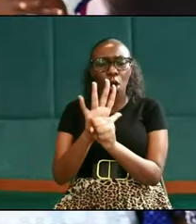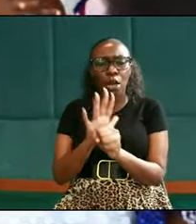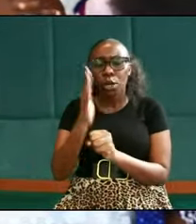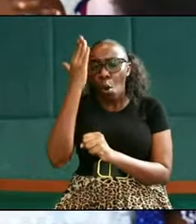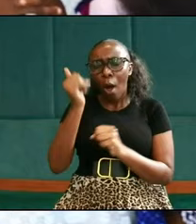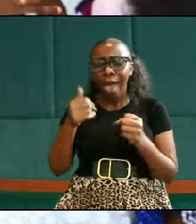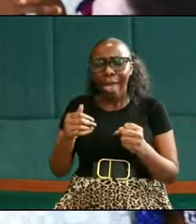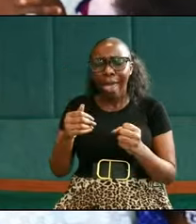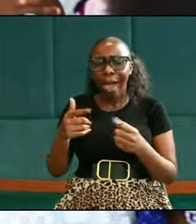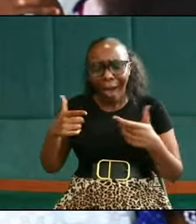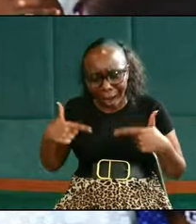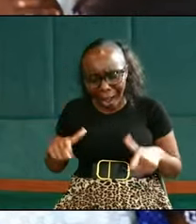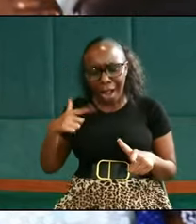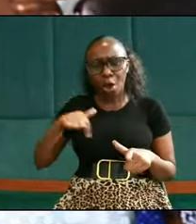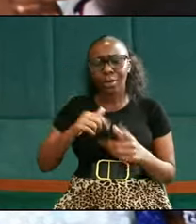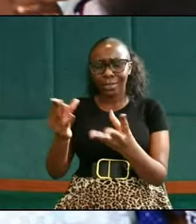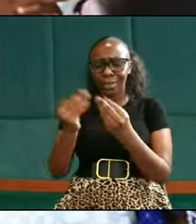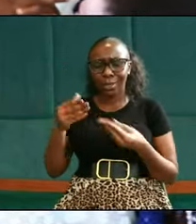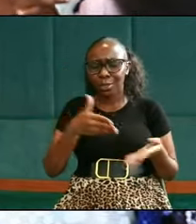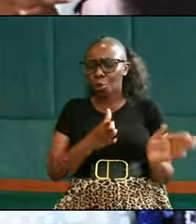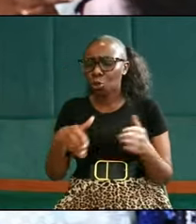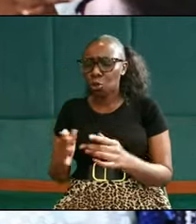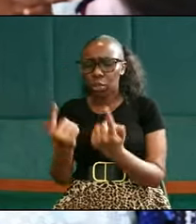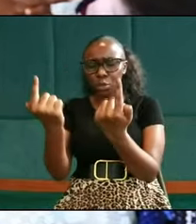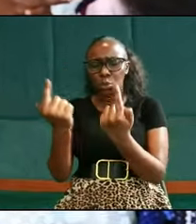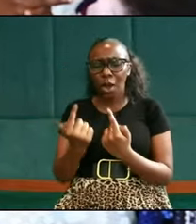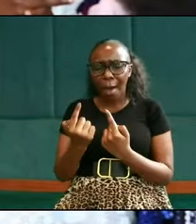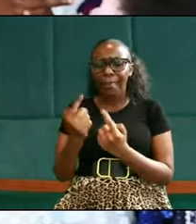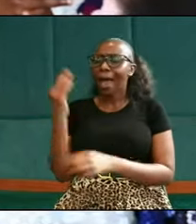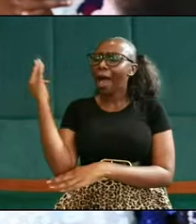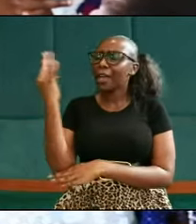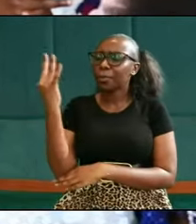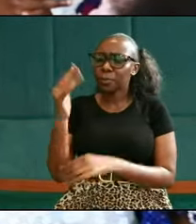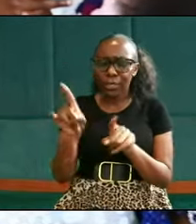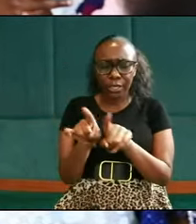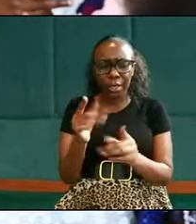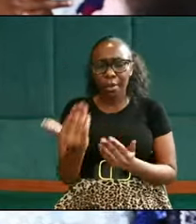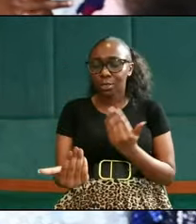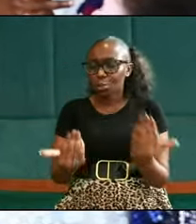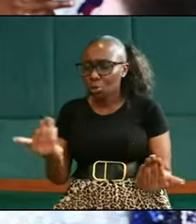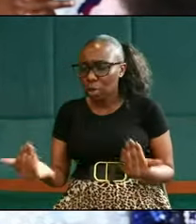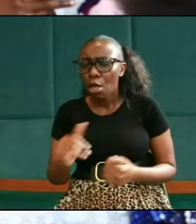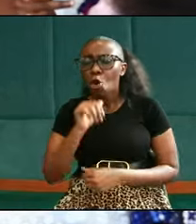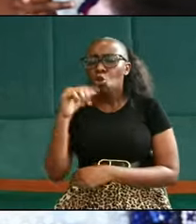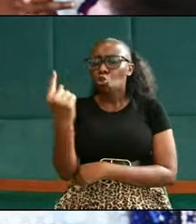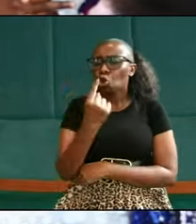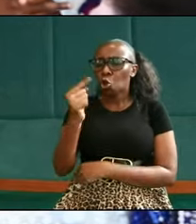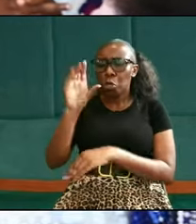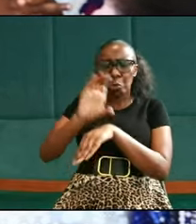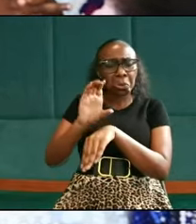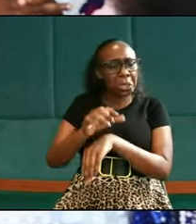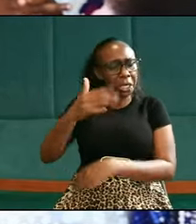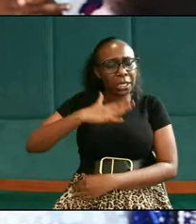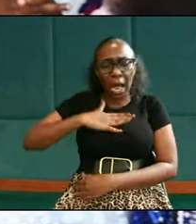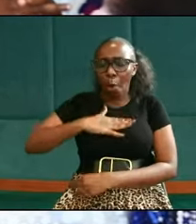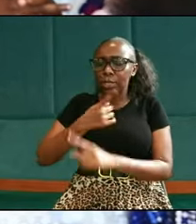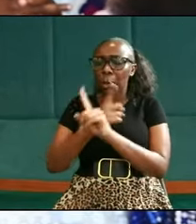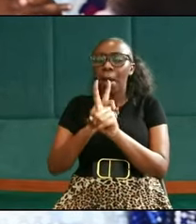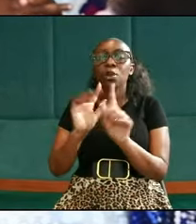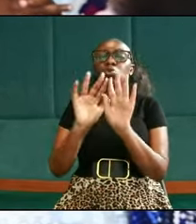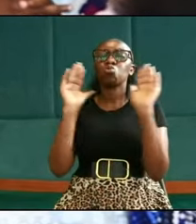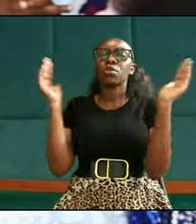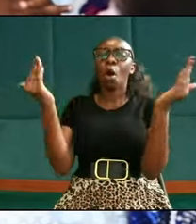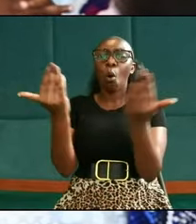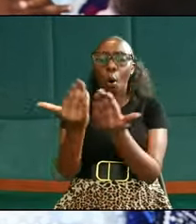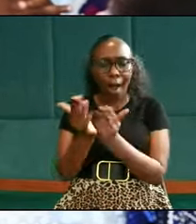have allowed us and given us an opportunity to minister as children, not only to this church, but to the entire